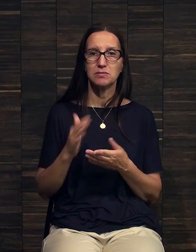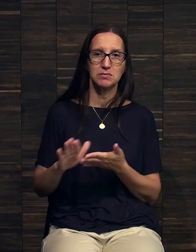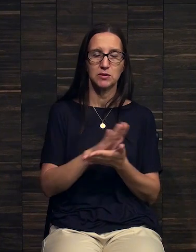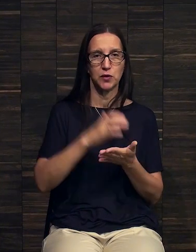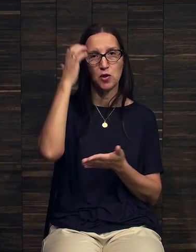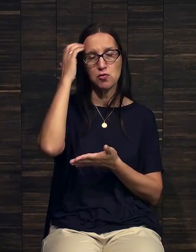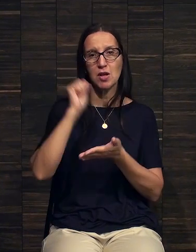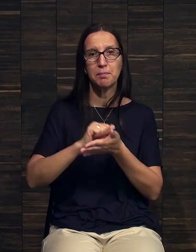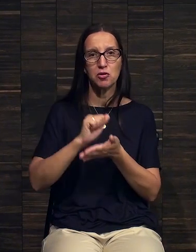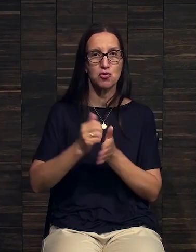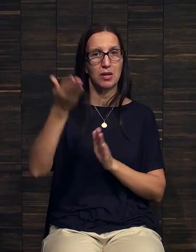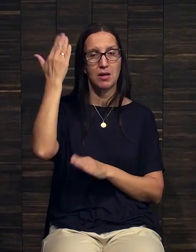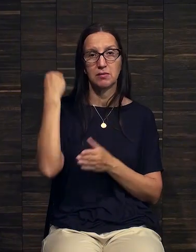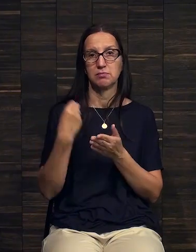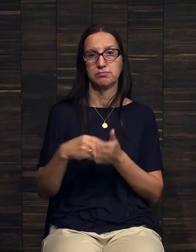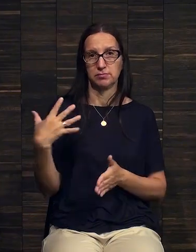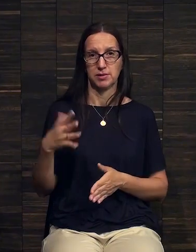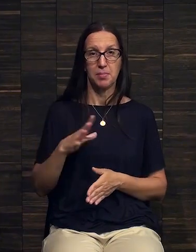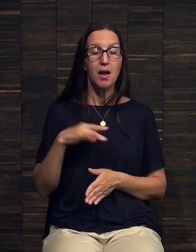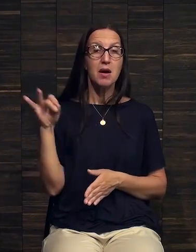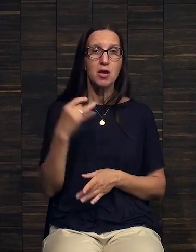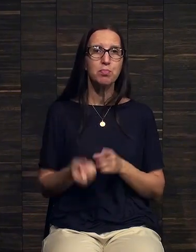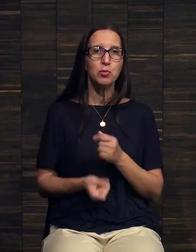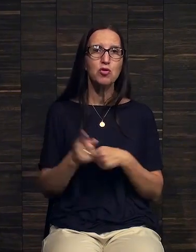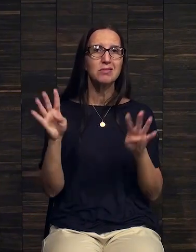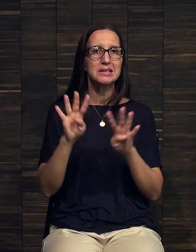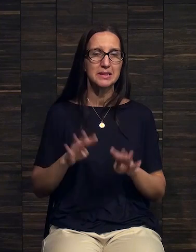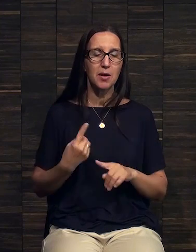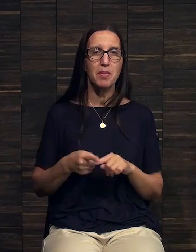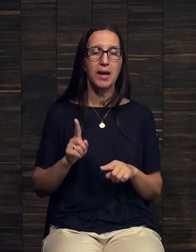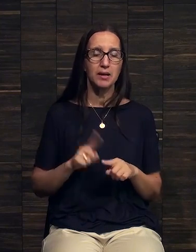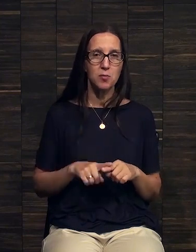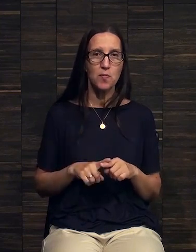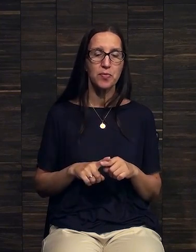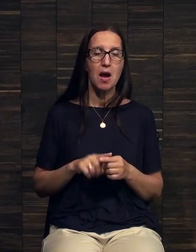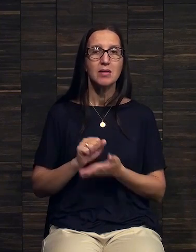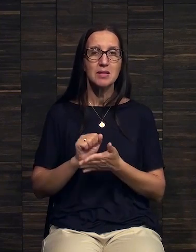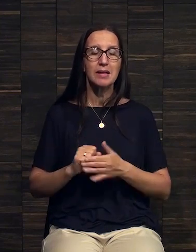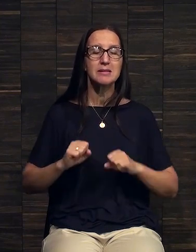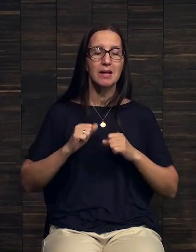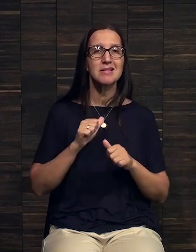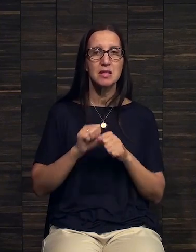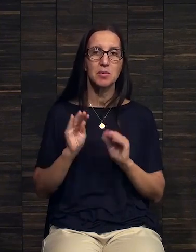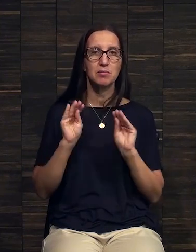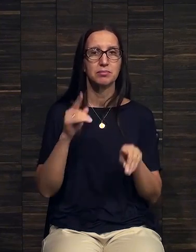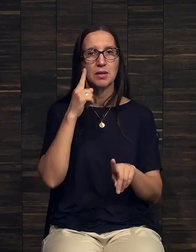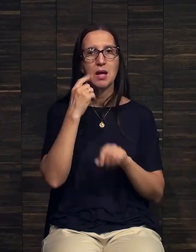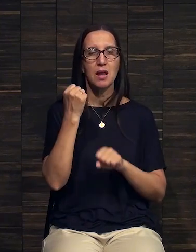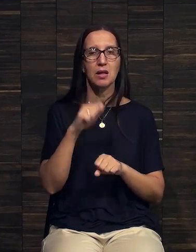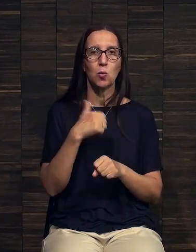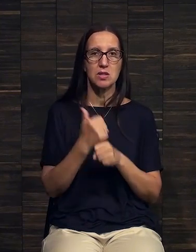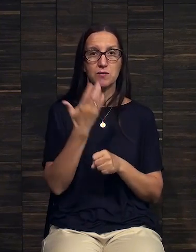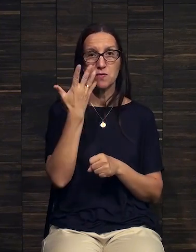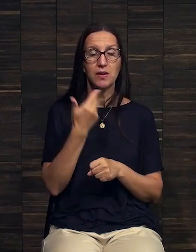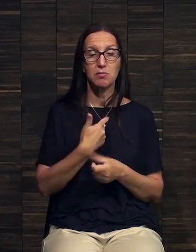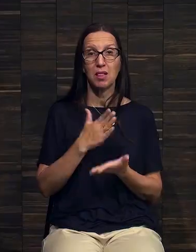technically, one color black printing was very expensive, and so they tried to use